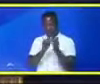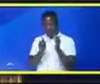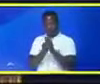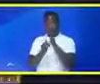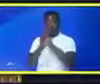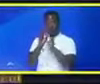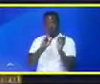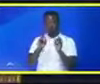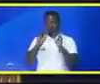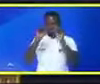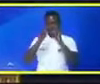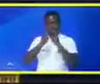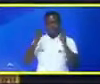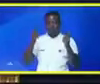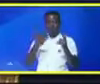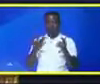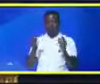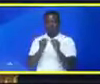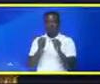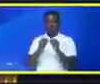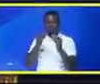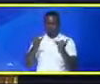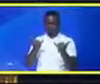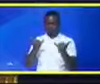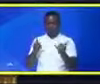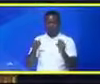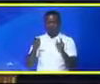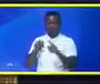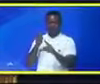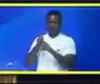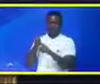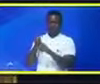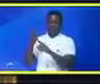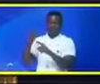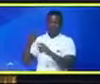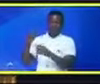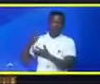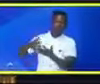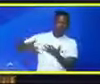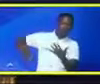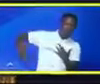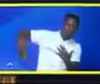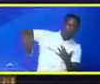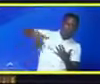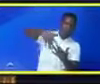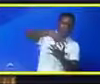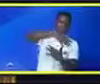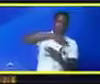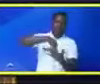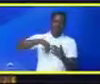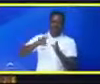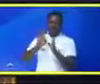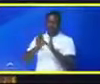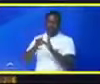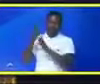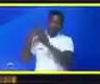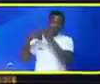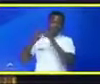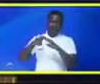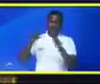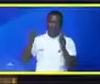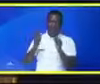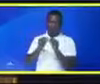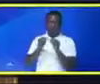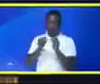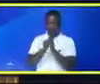great things, even in this moment where he's about to swing open even ancient doors. That every door that